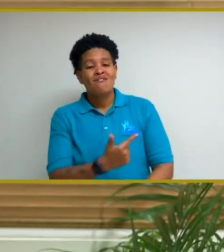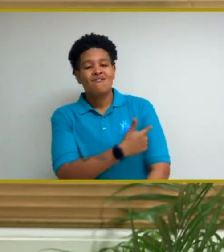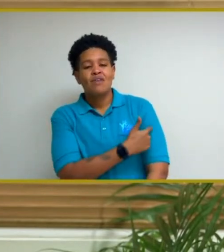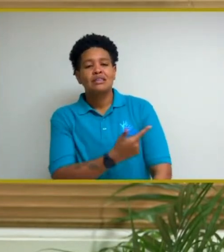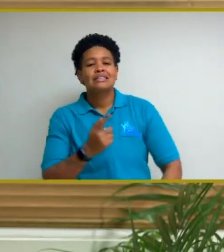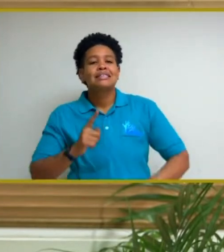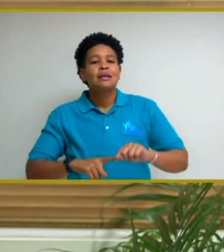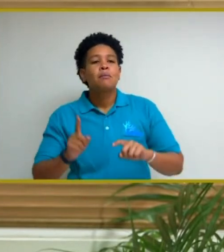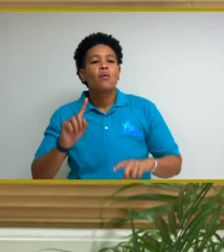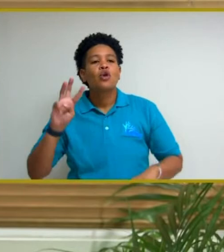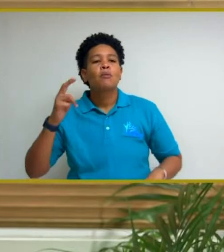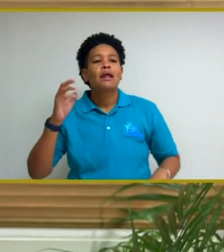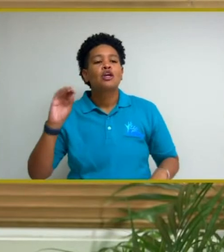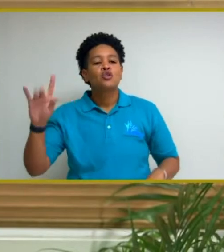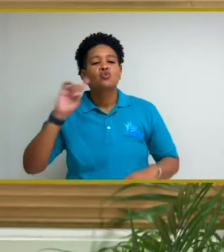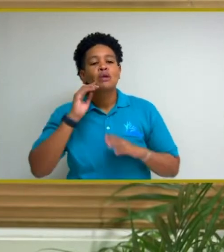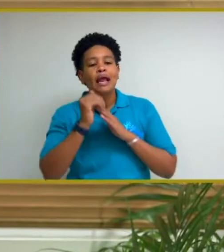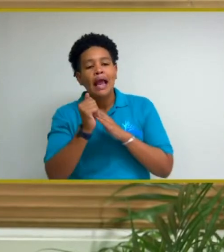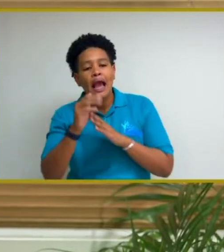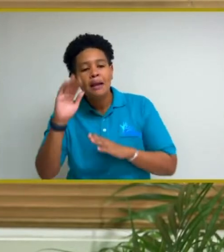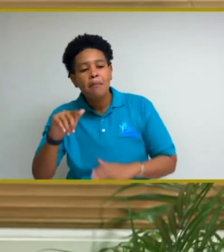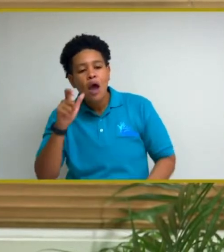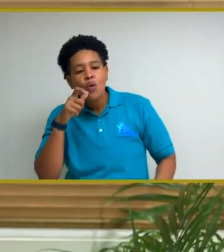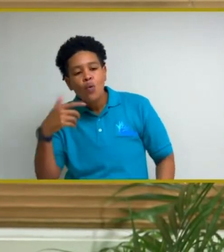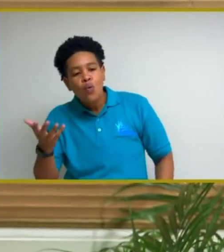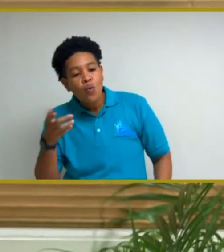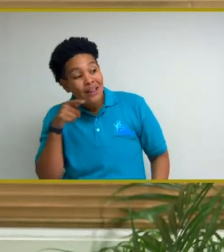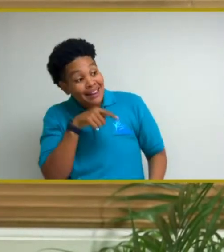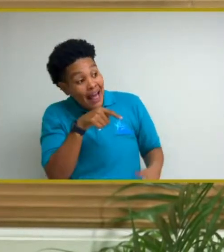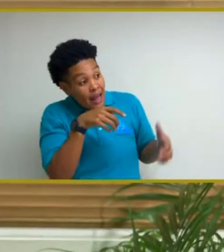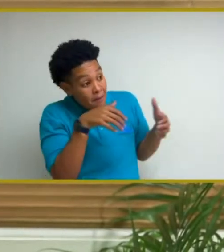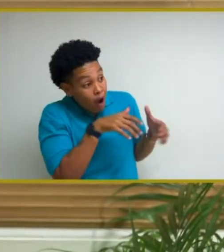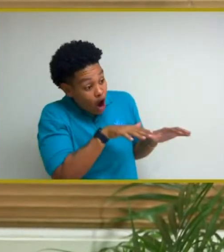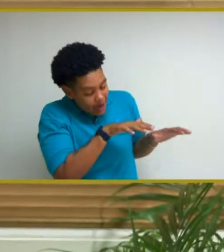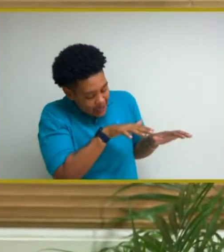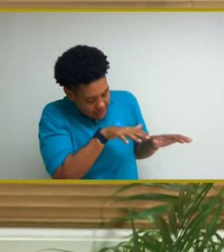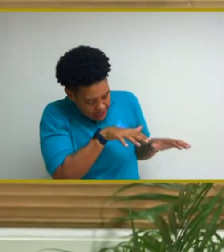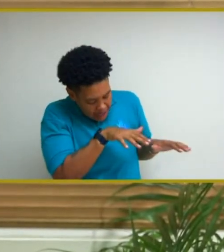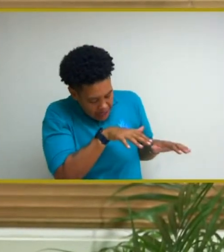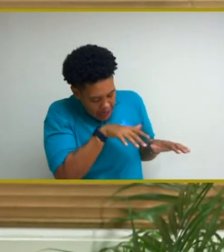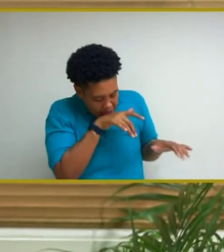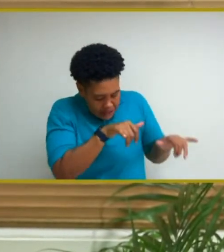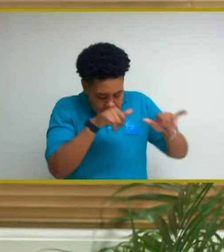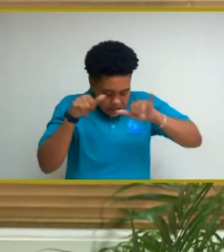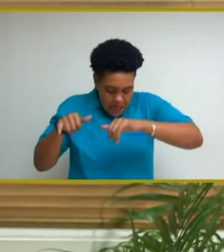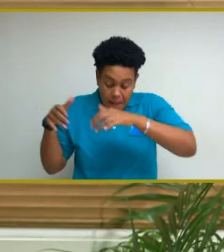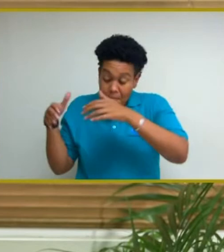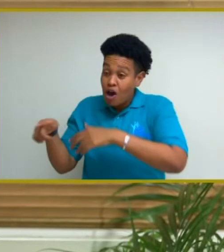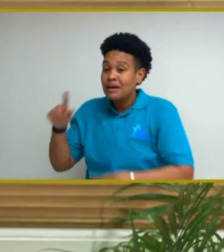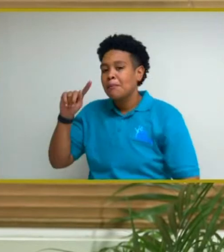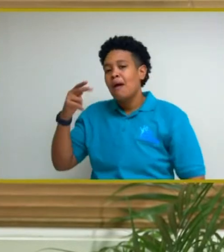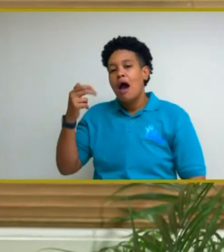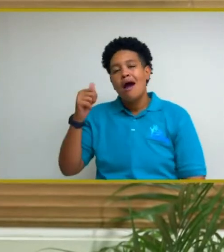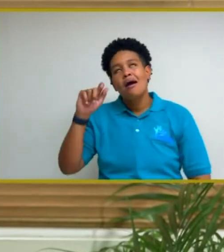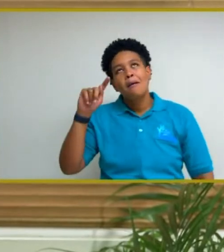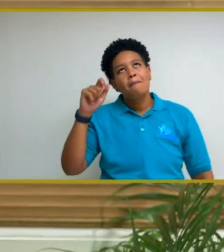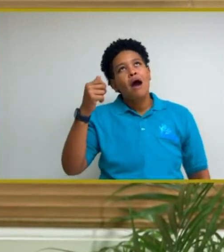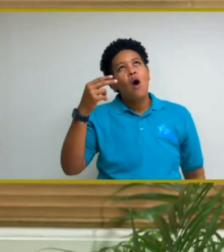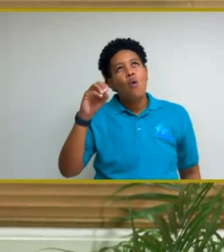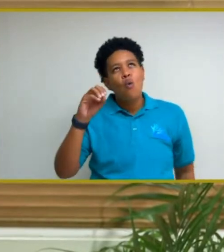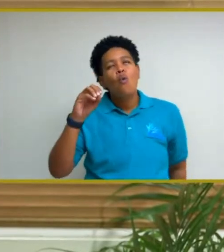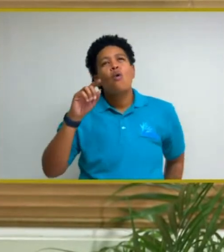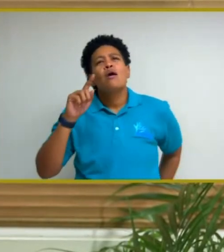Organization and are guided by that body and similar bodies, PAHO and